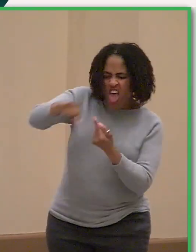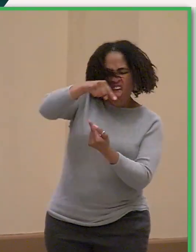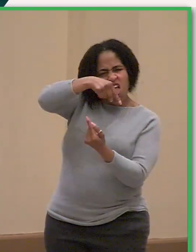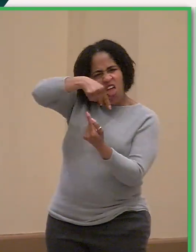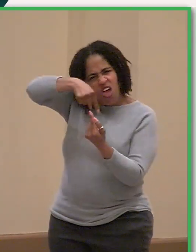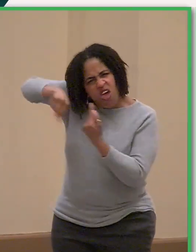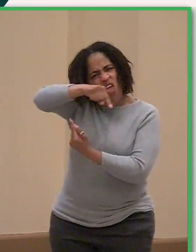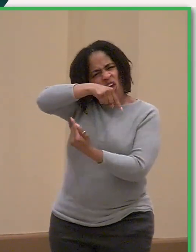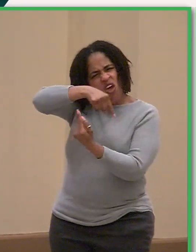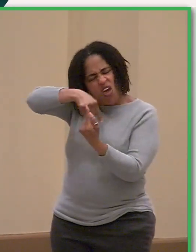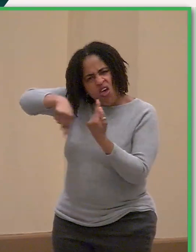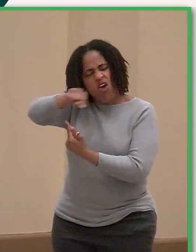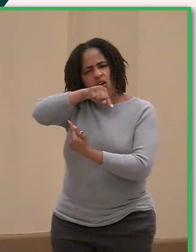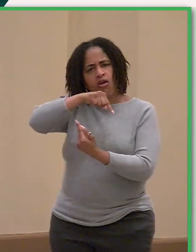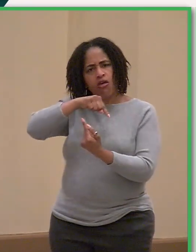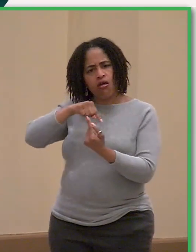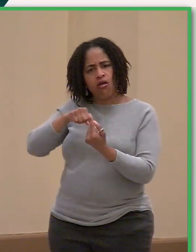and